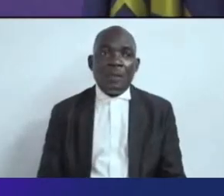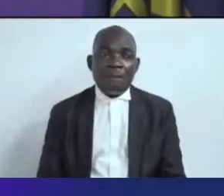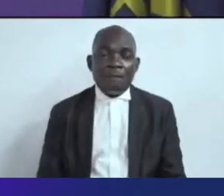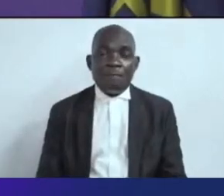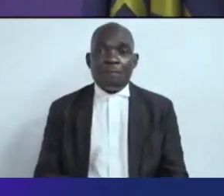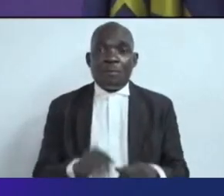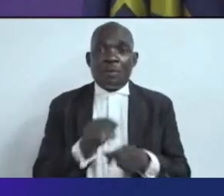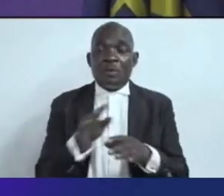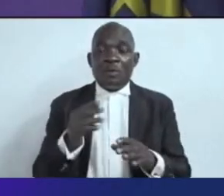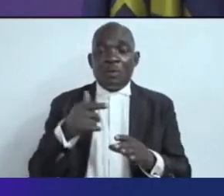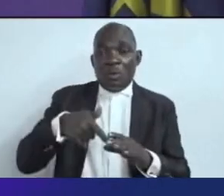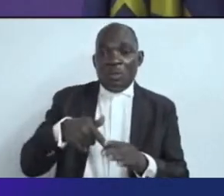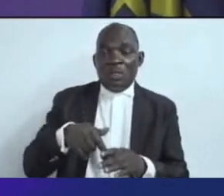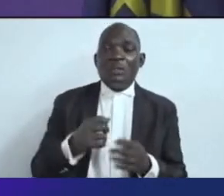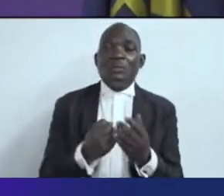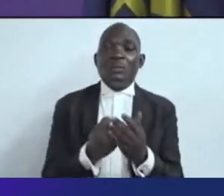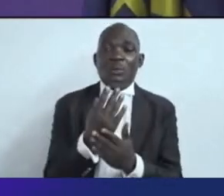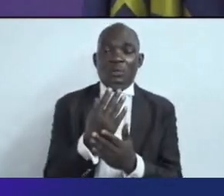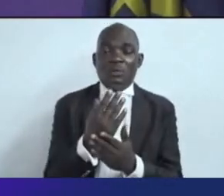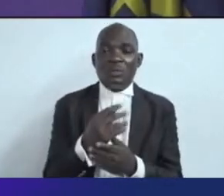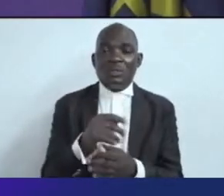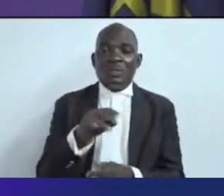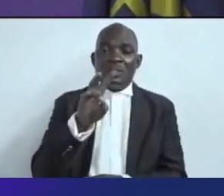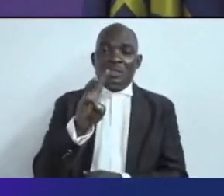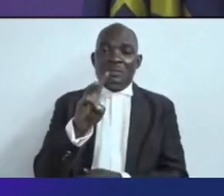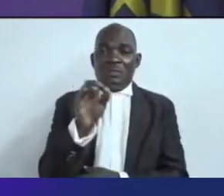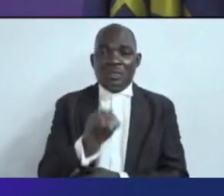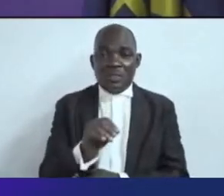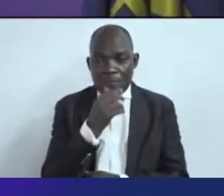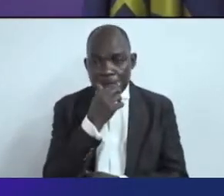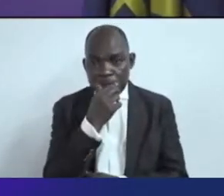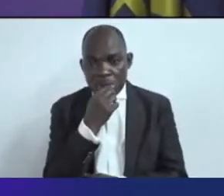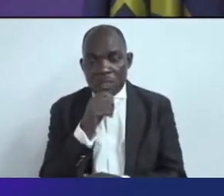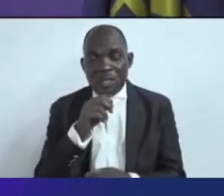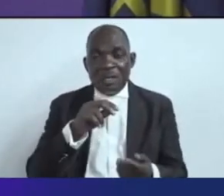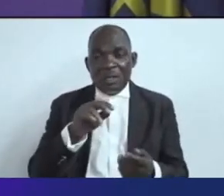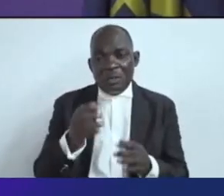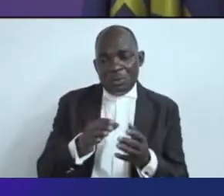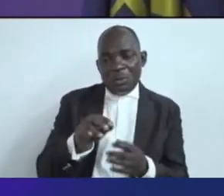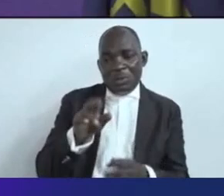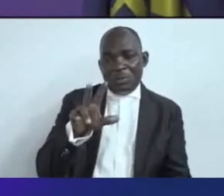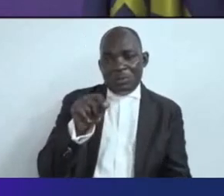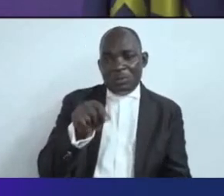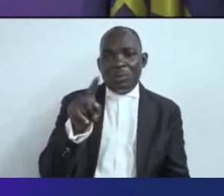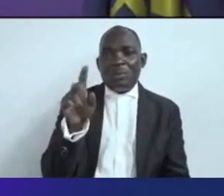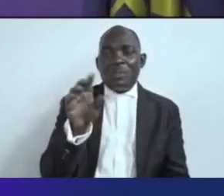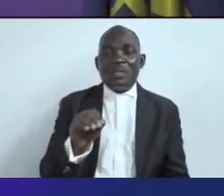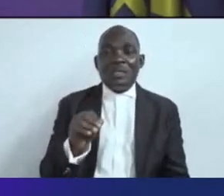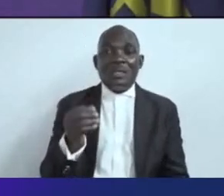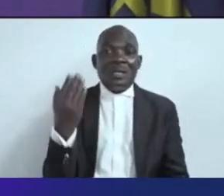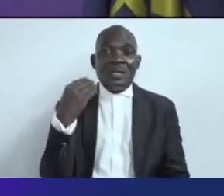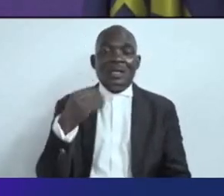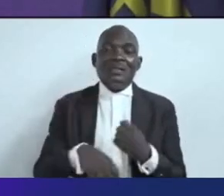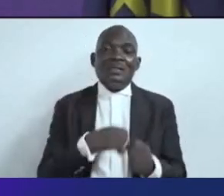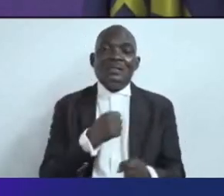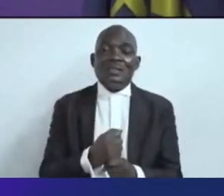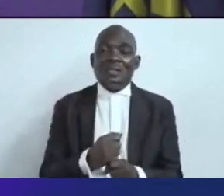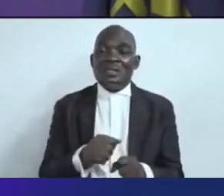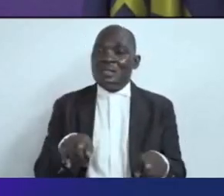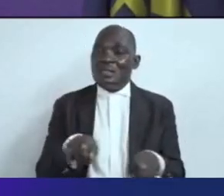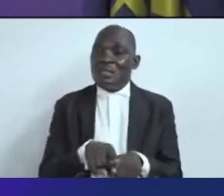2024. Non-oil GDP growth was 7%, compared with 3.1% in the same period